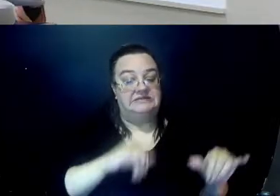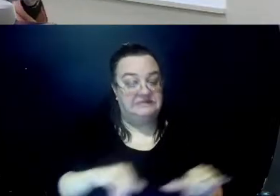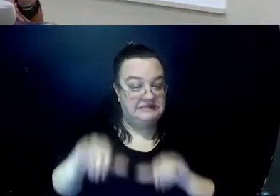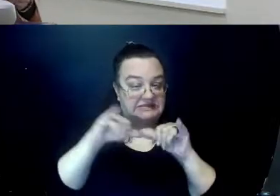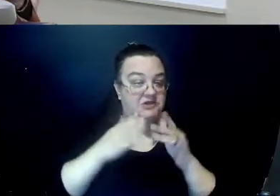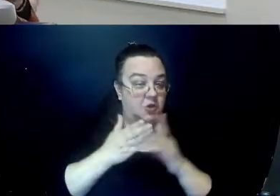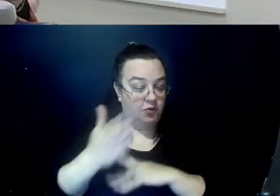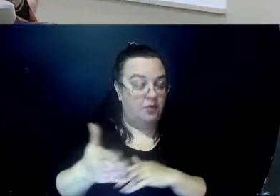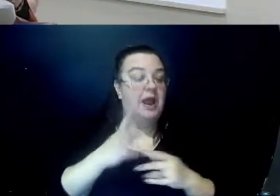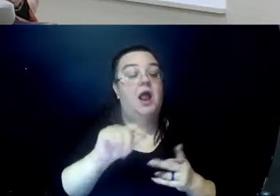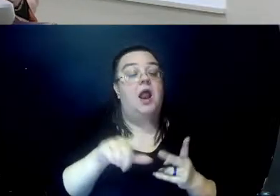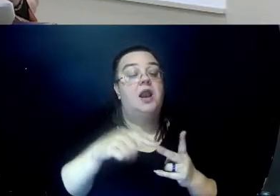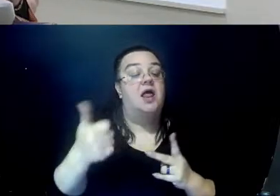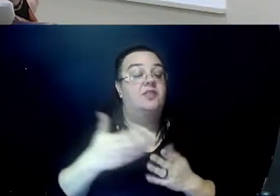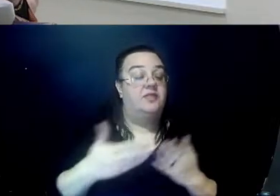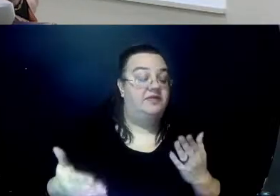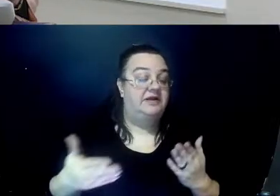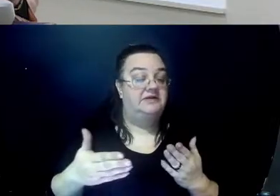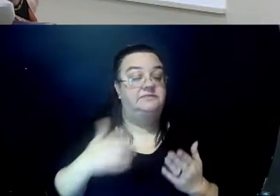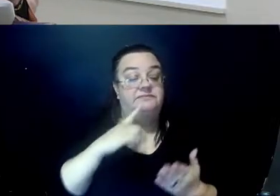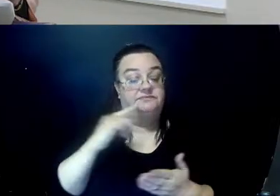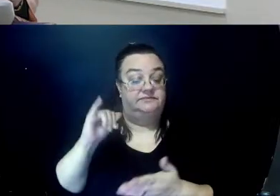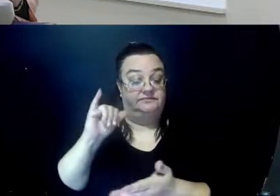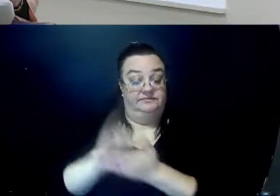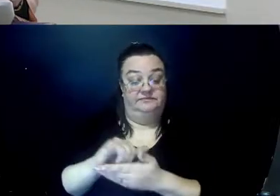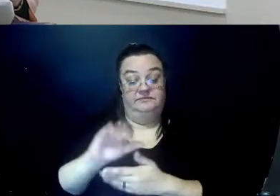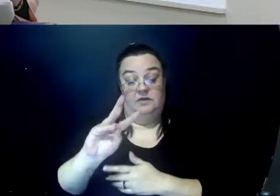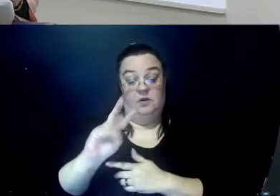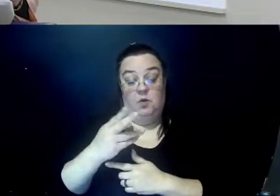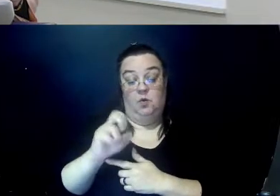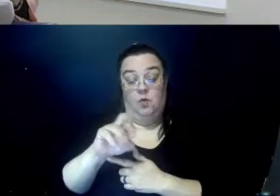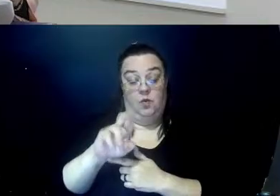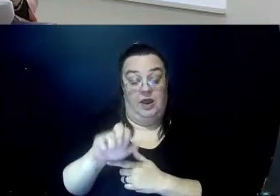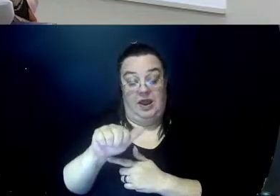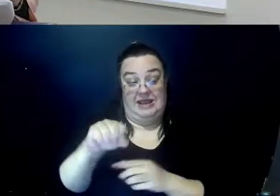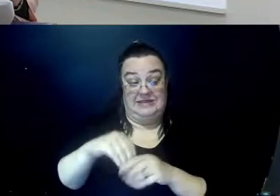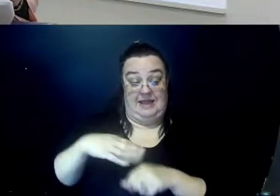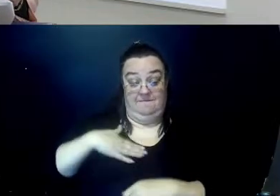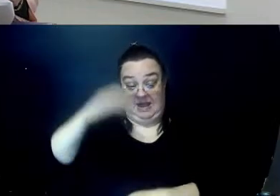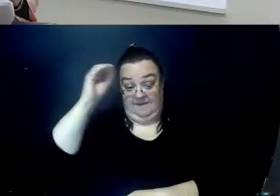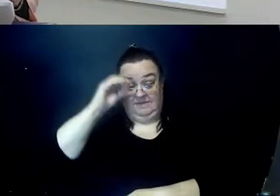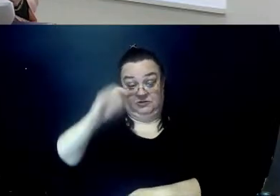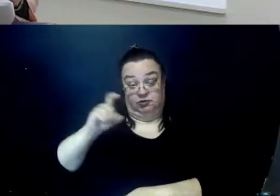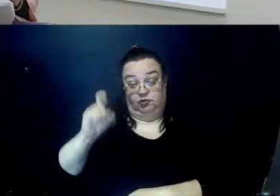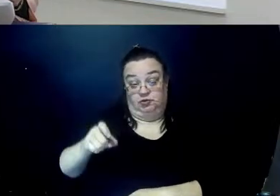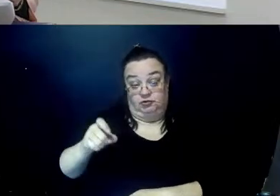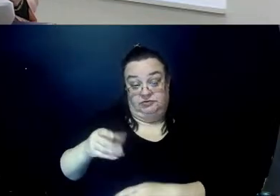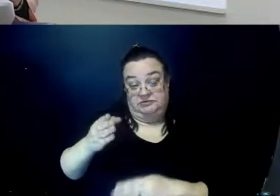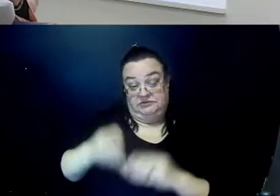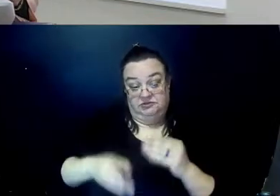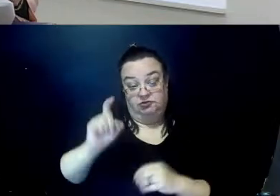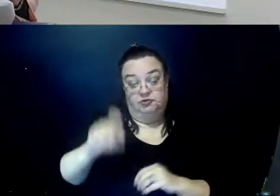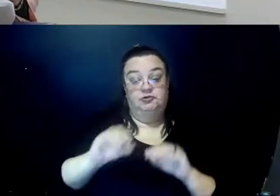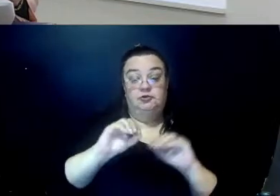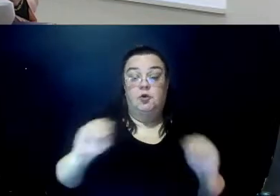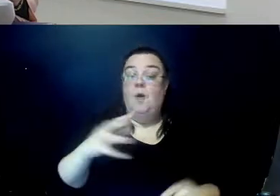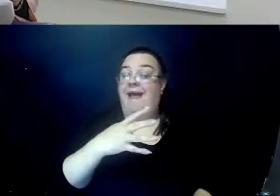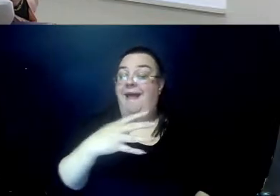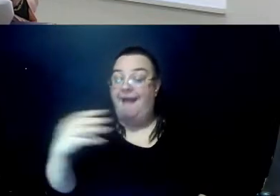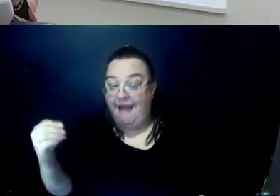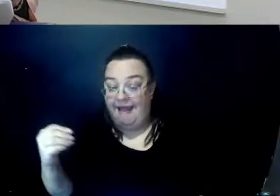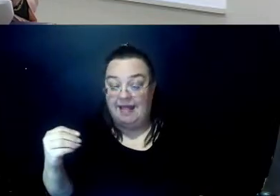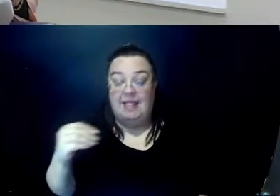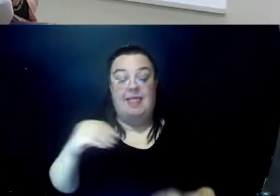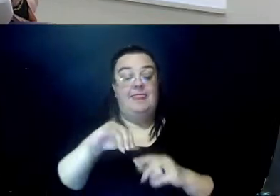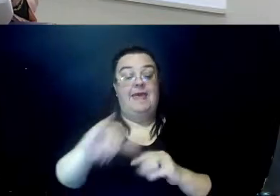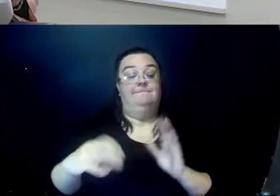is that whereas, in my opinion, should end There should be no and the paragraph below